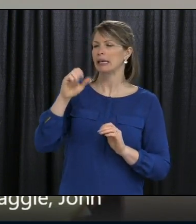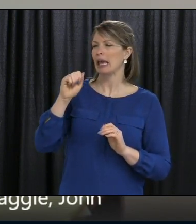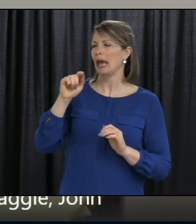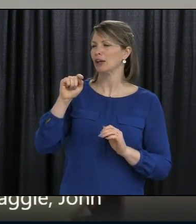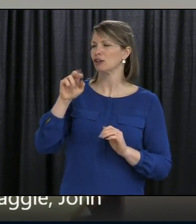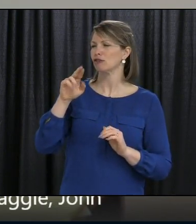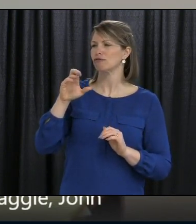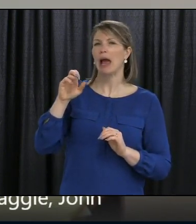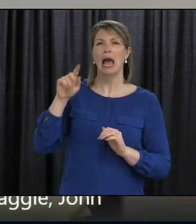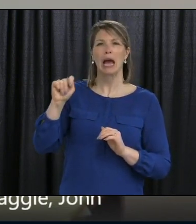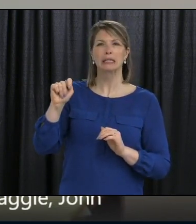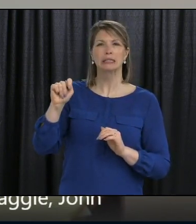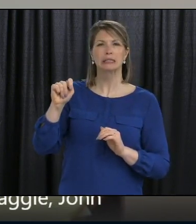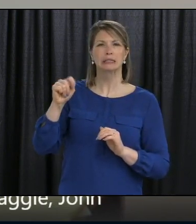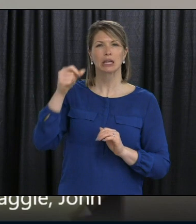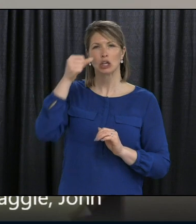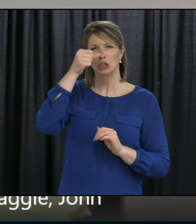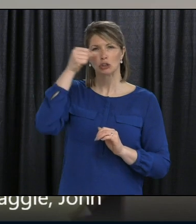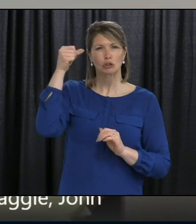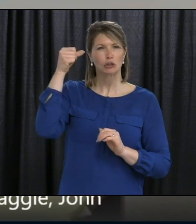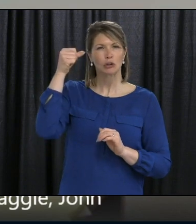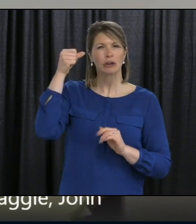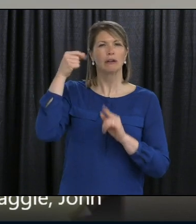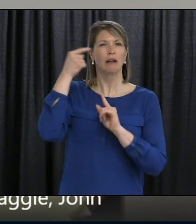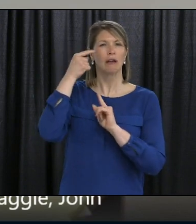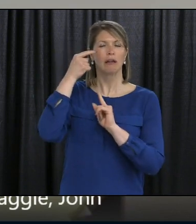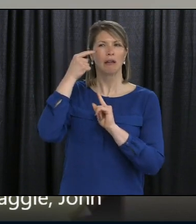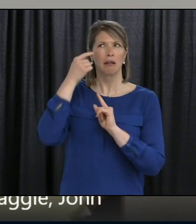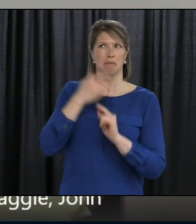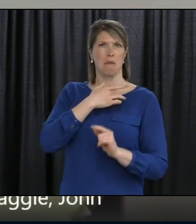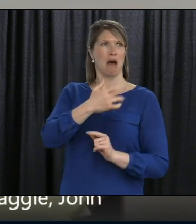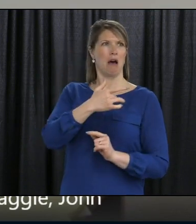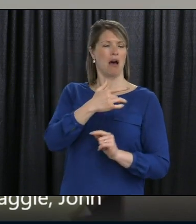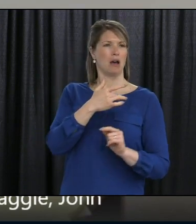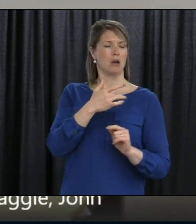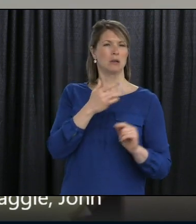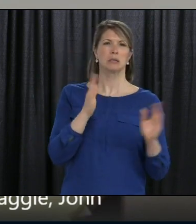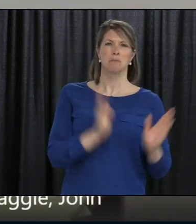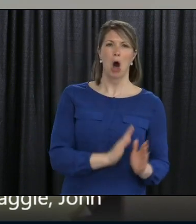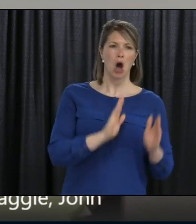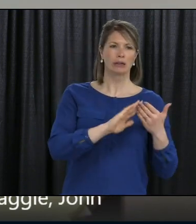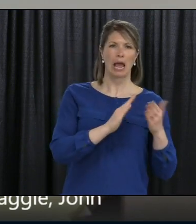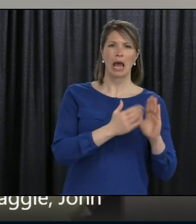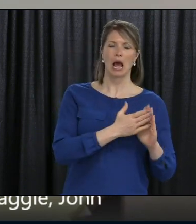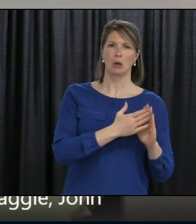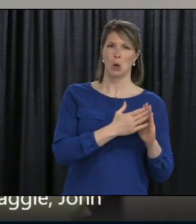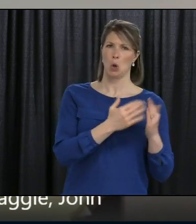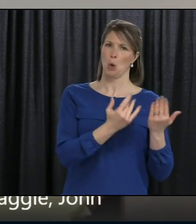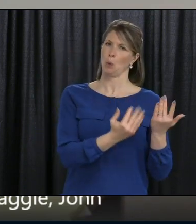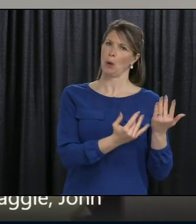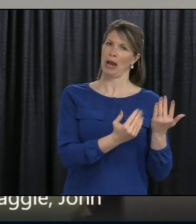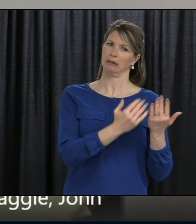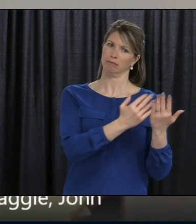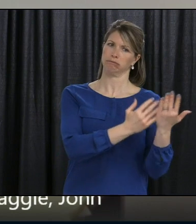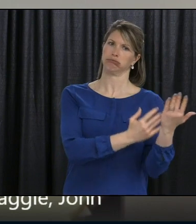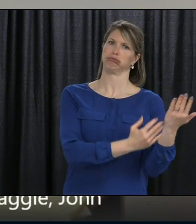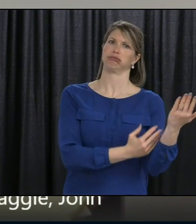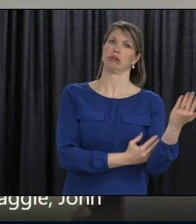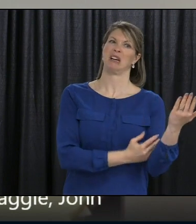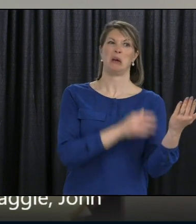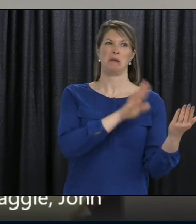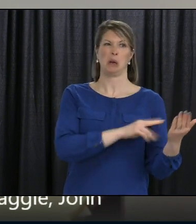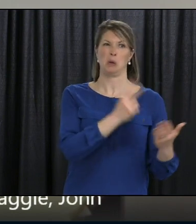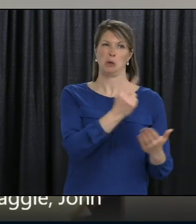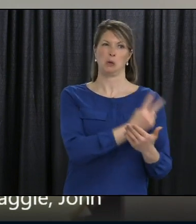COVID. The wait times, for example, in more rural centres in Newfoundland and Labrador was 2 to 3